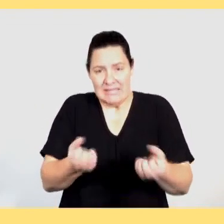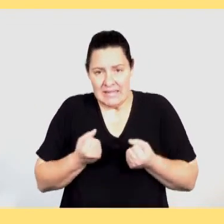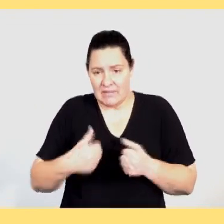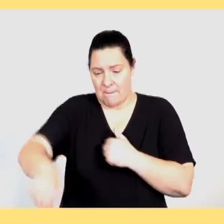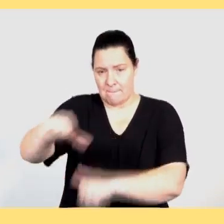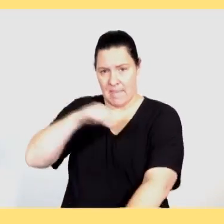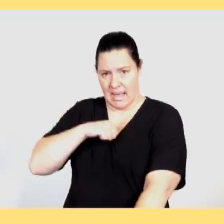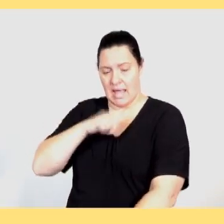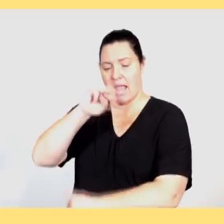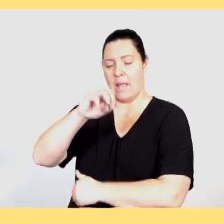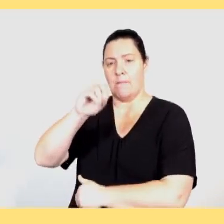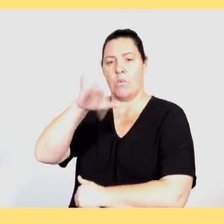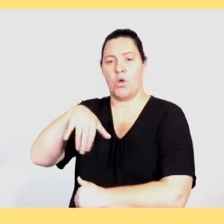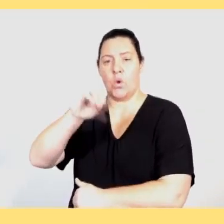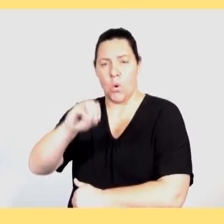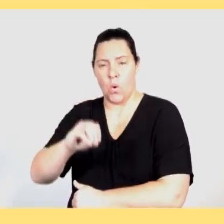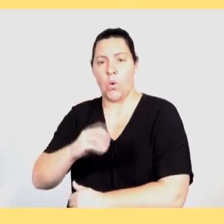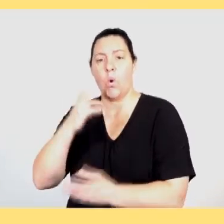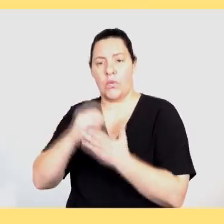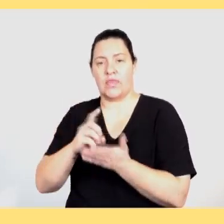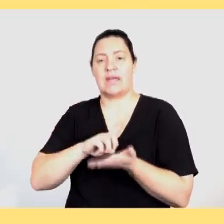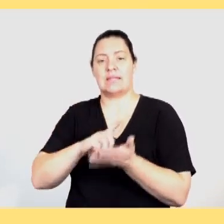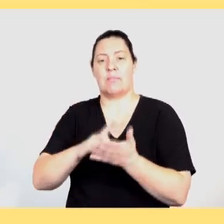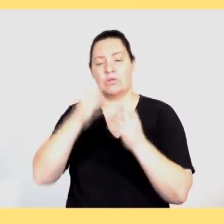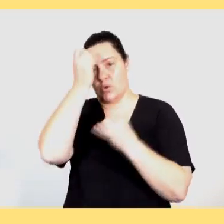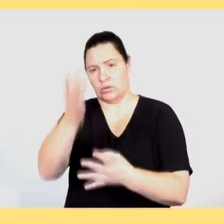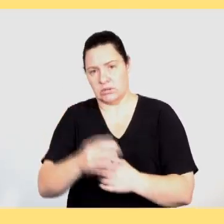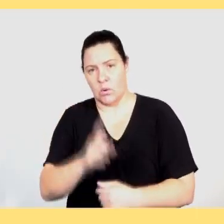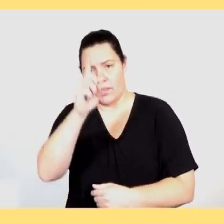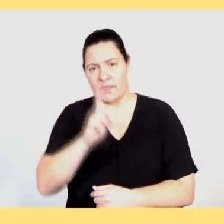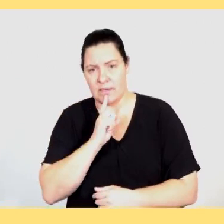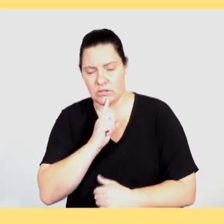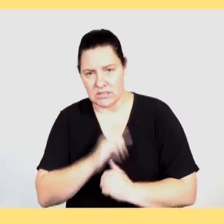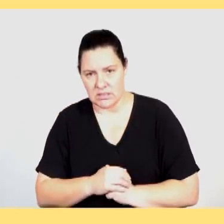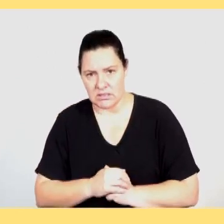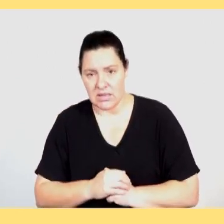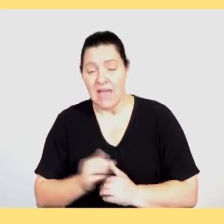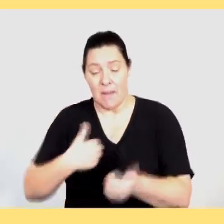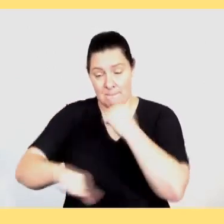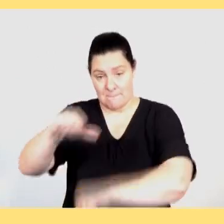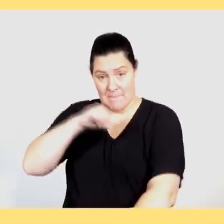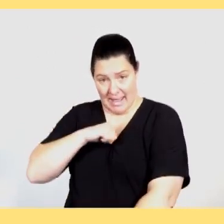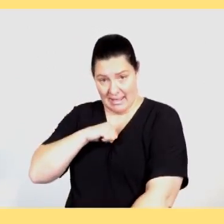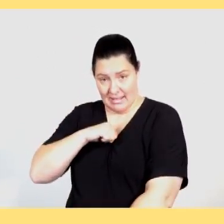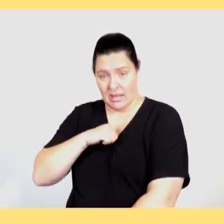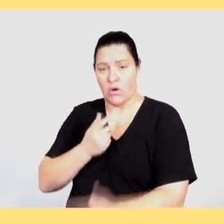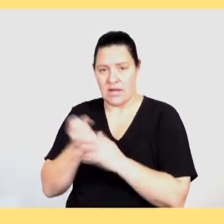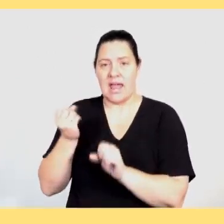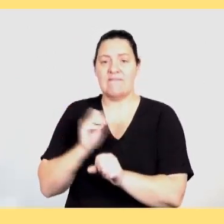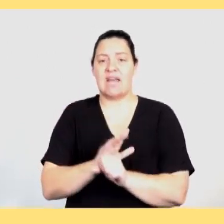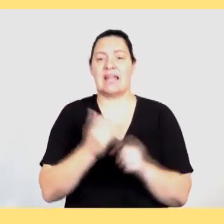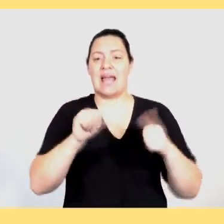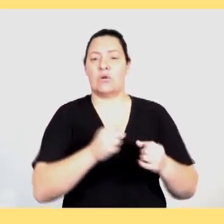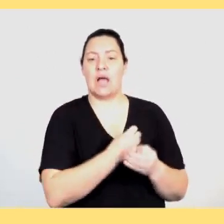Received goods returned by MOL together with the debit note, 1,000. So the moment goods are returned, remember,